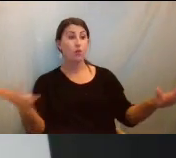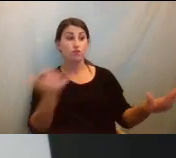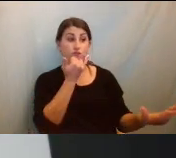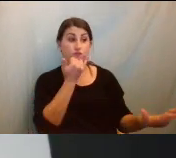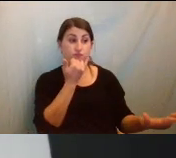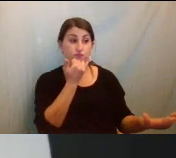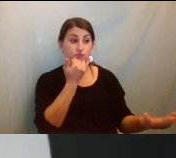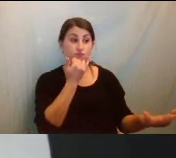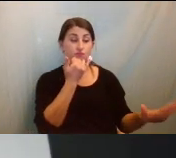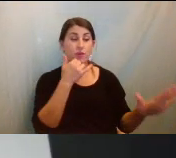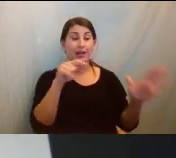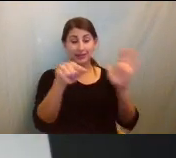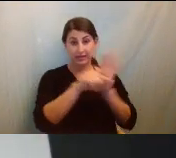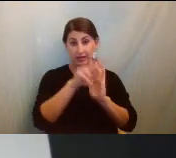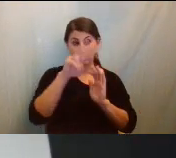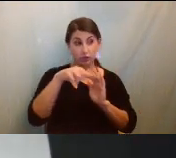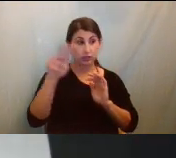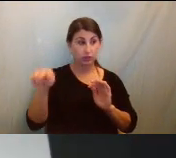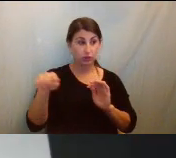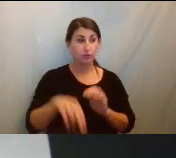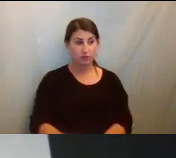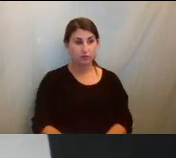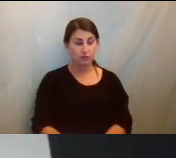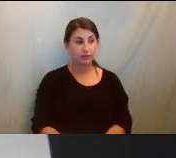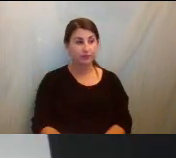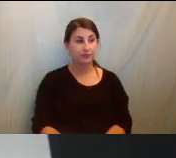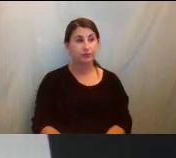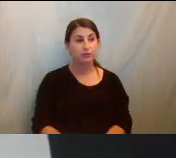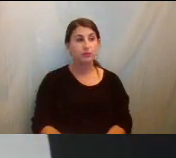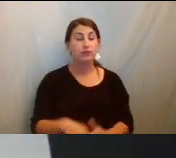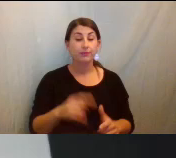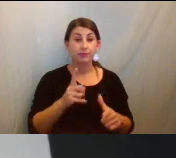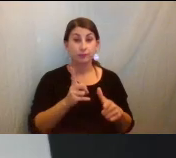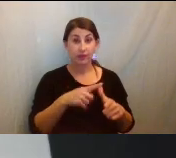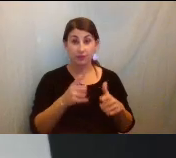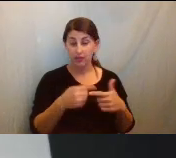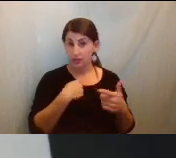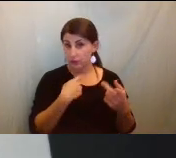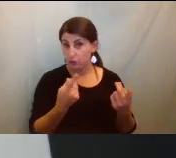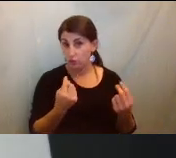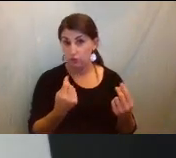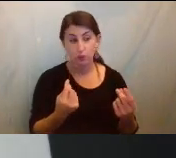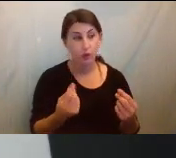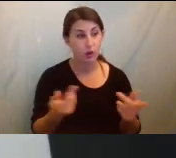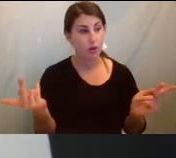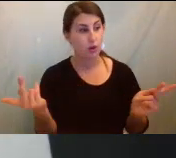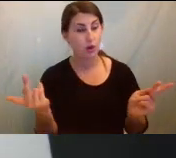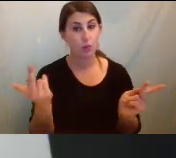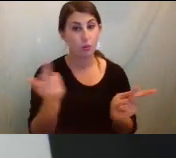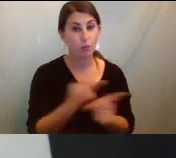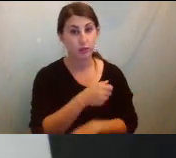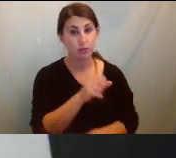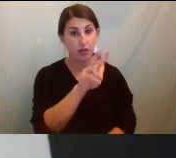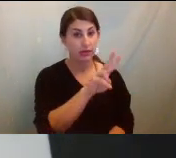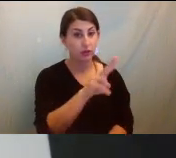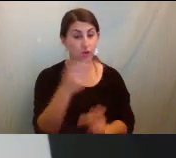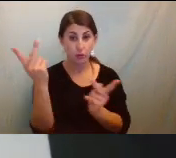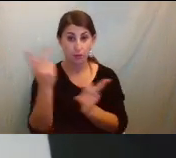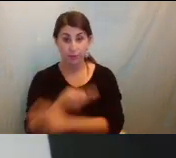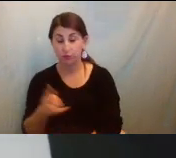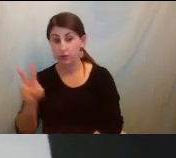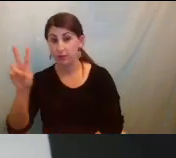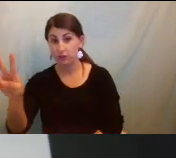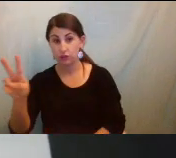Oops, that should be a 2, so negative 22. Okay, and then I'm going to multiply by